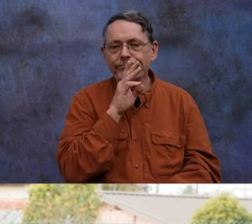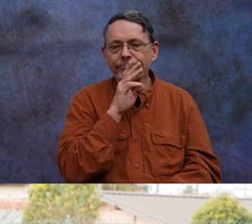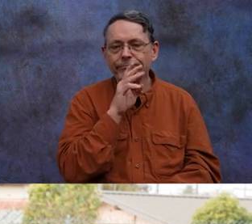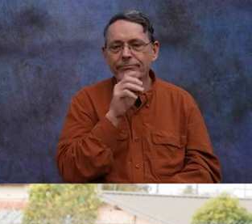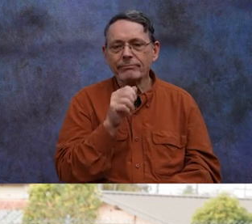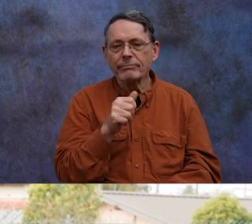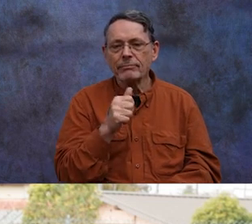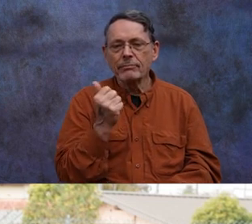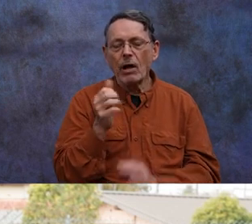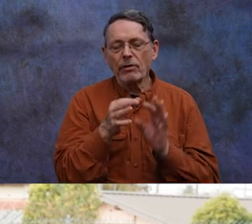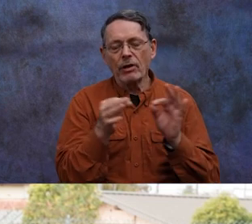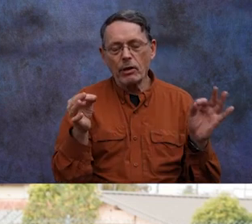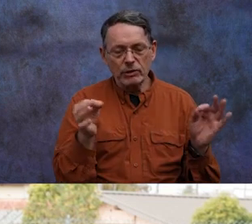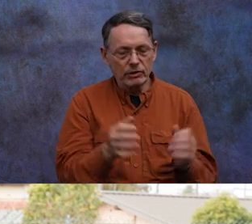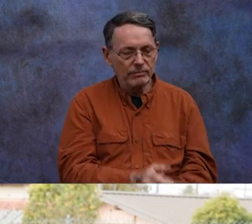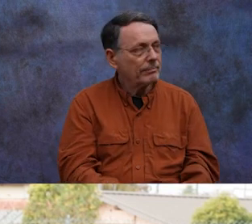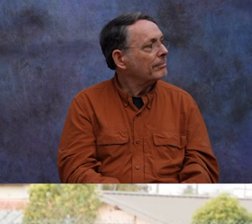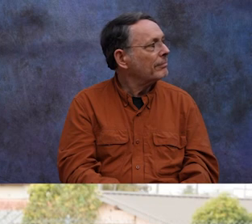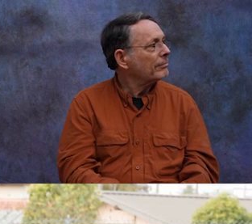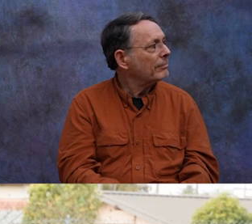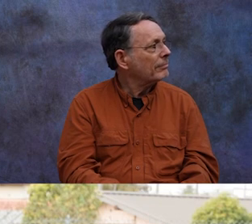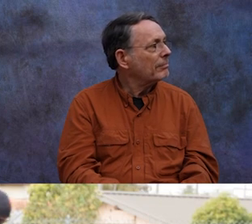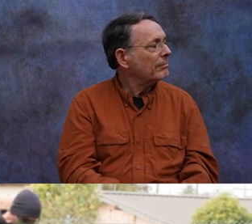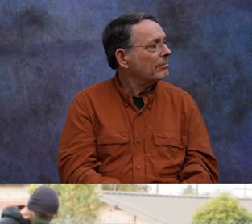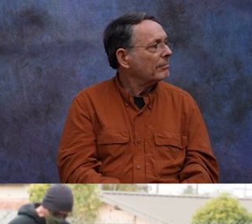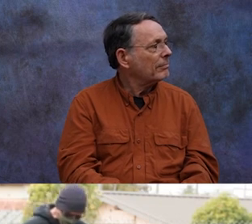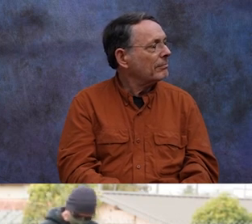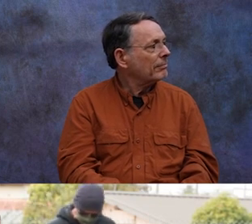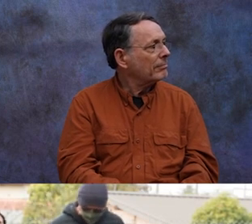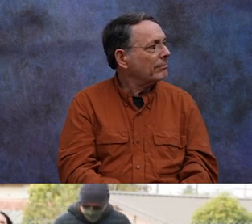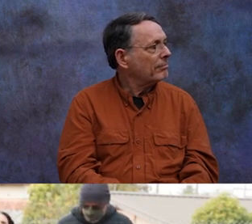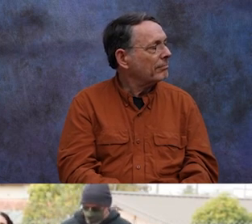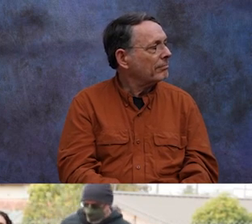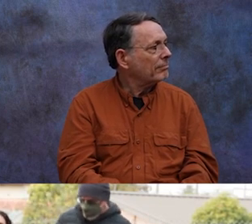Onya Daga na Niyadoden. Chalagina Diyadoden.